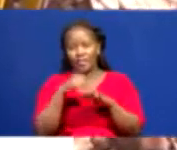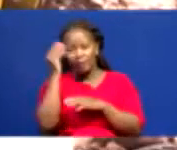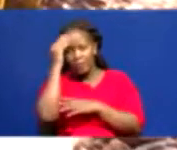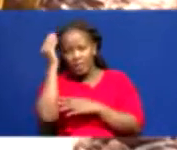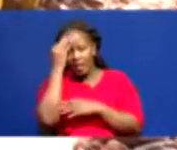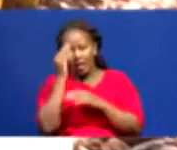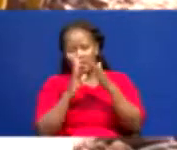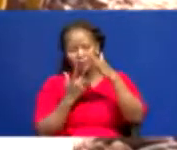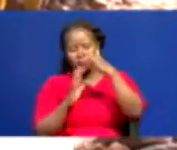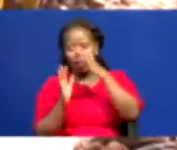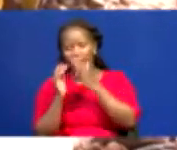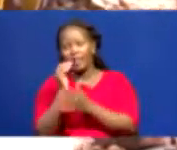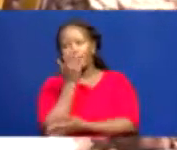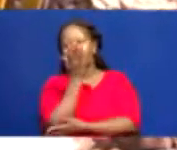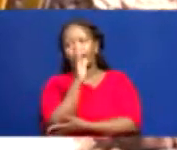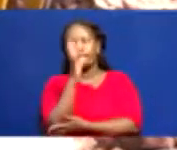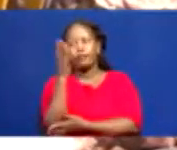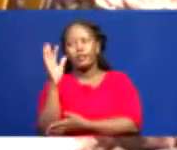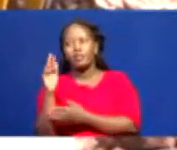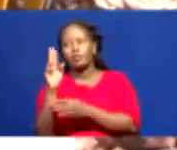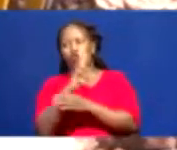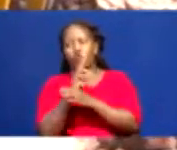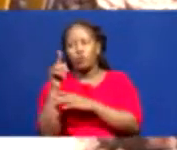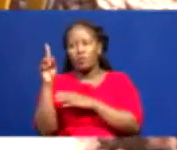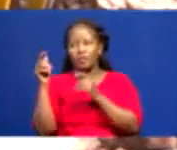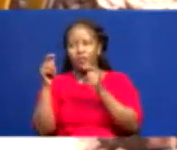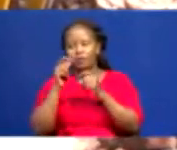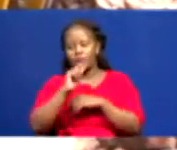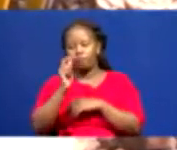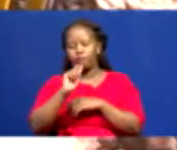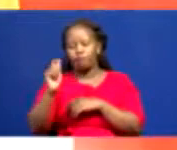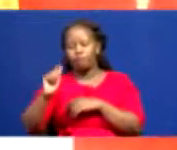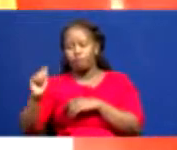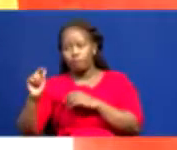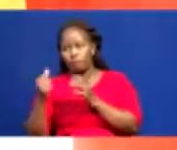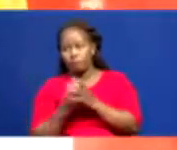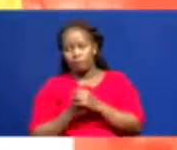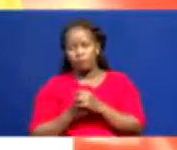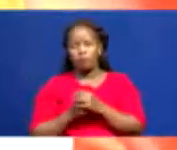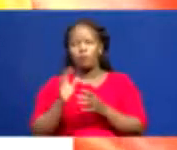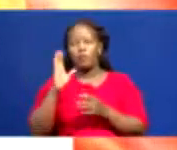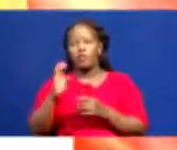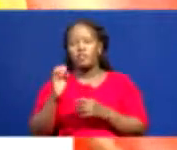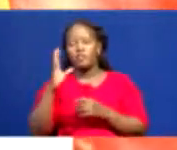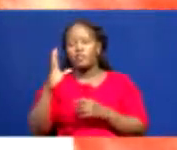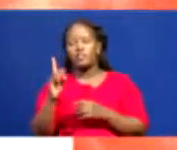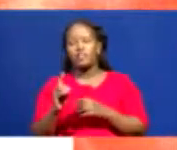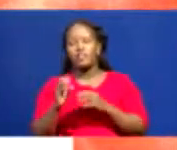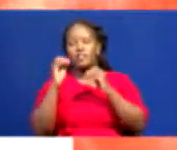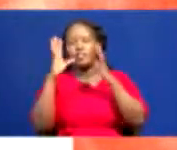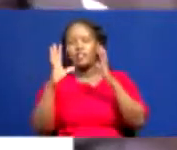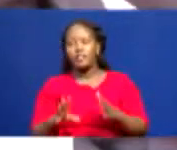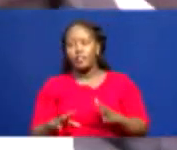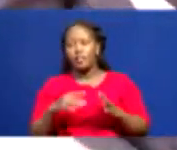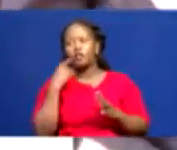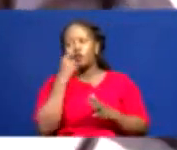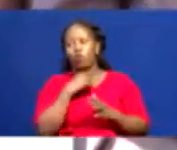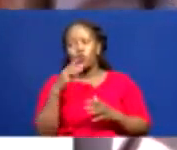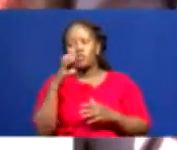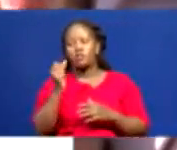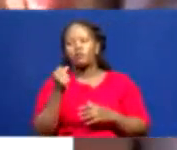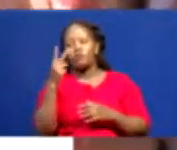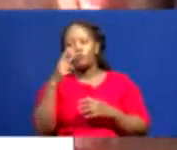using a makeshift blackboard. James Etek, the early childhood education teacher, who is 52 years